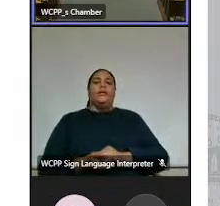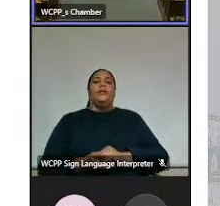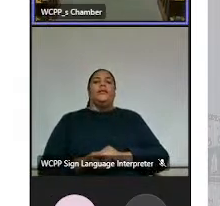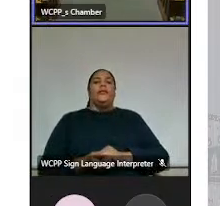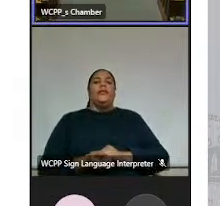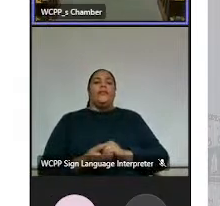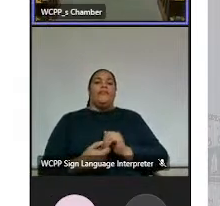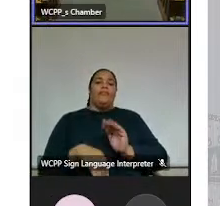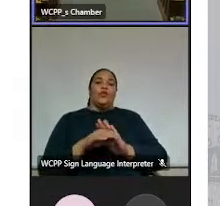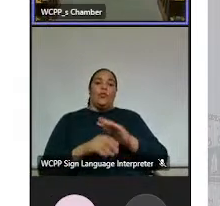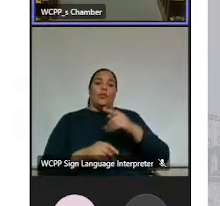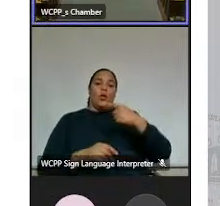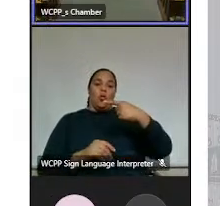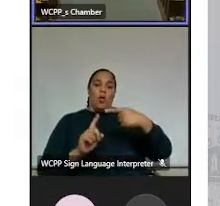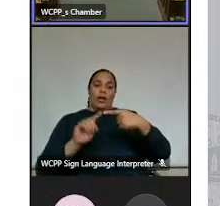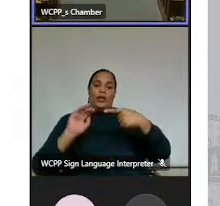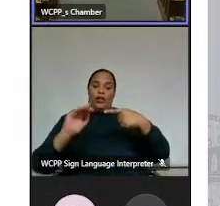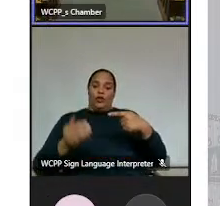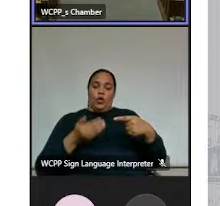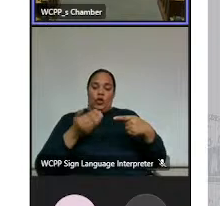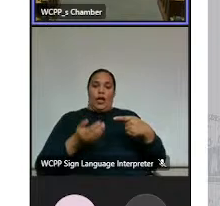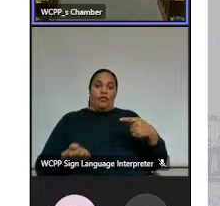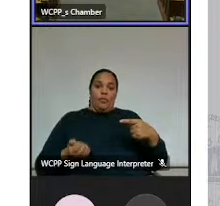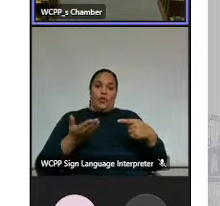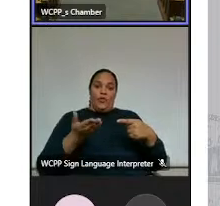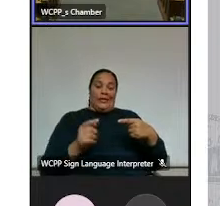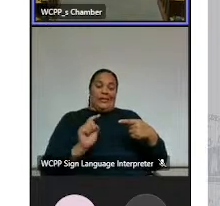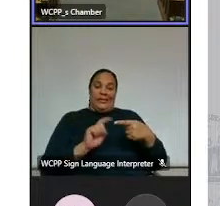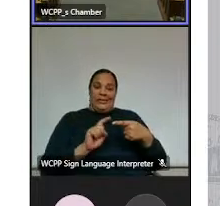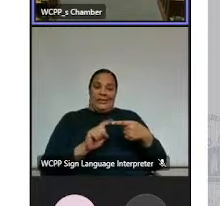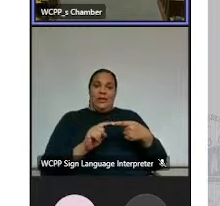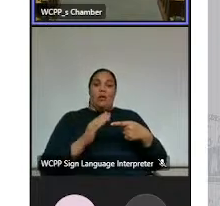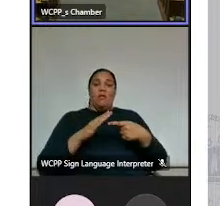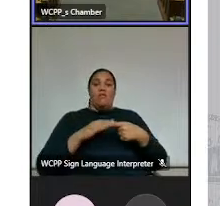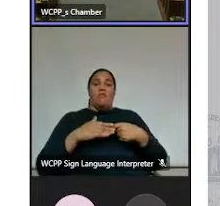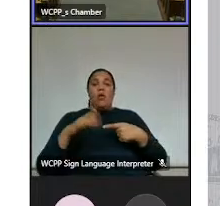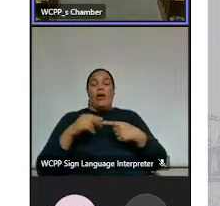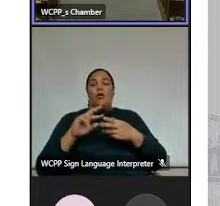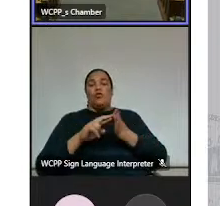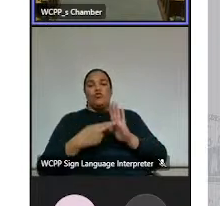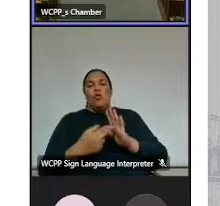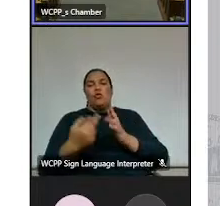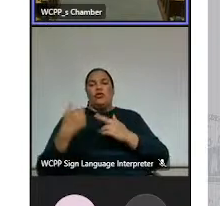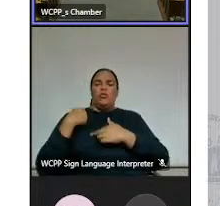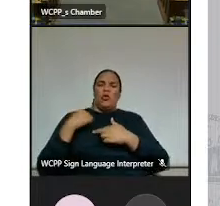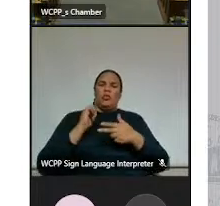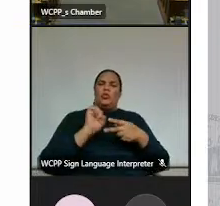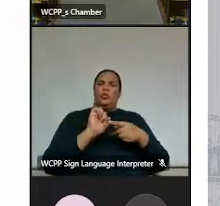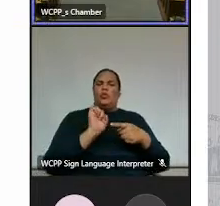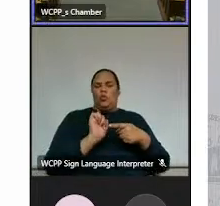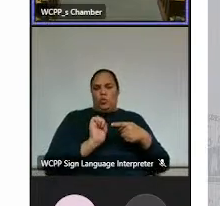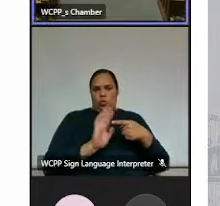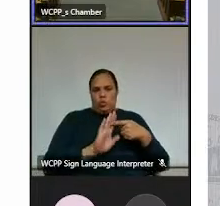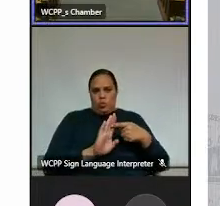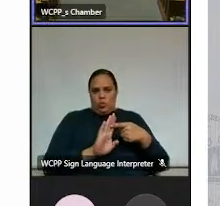Under chapter one, there are introductory provisions, which mainly speak about roles and responsibilities